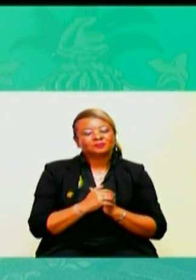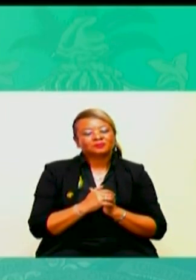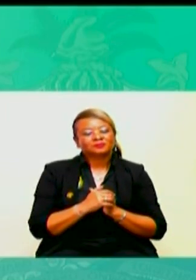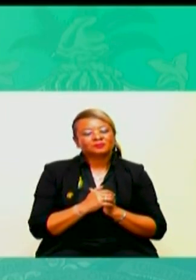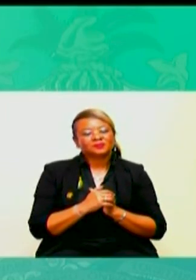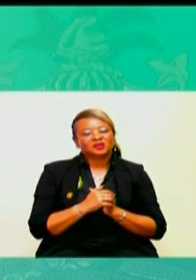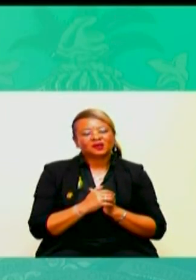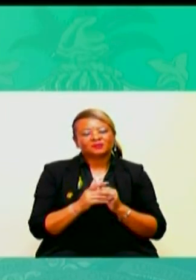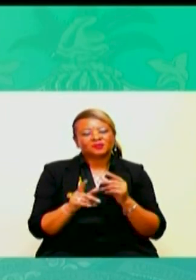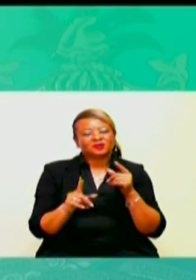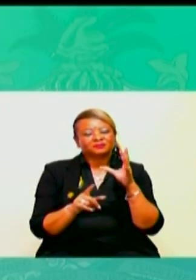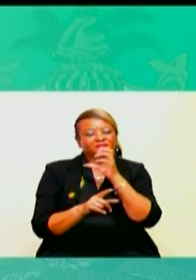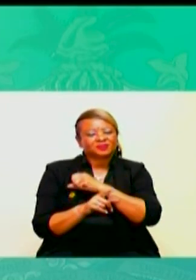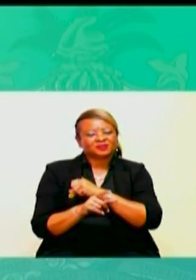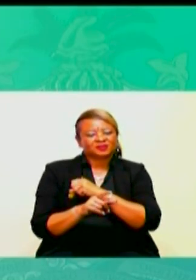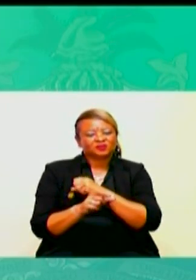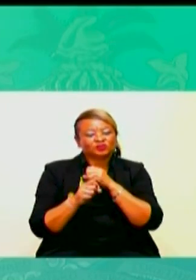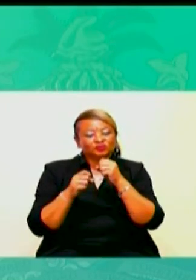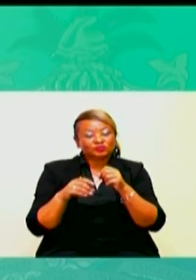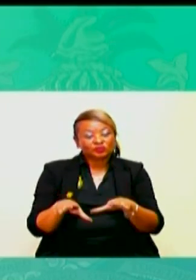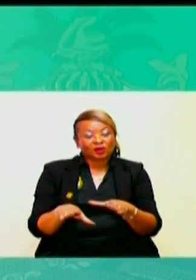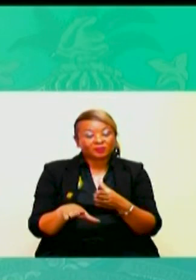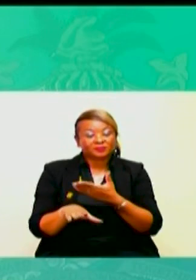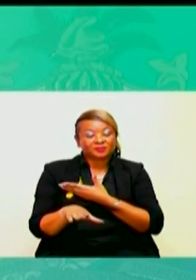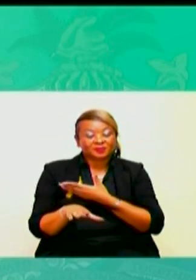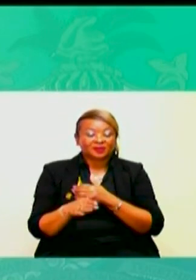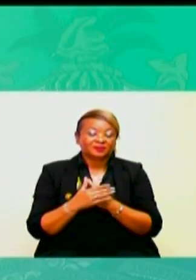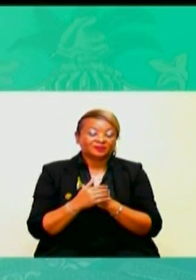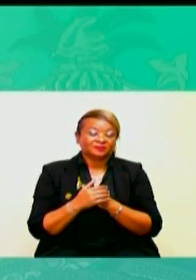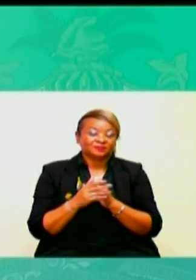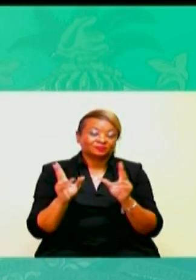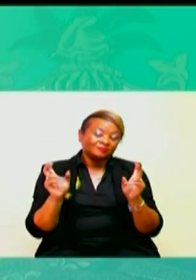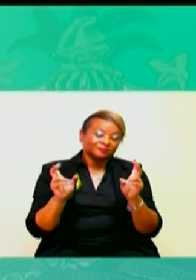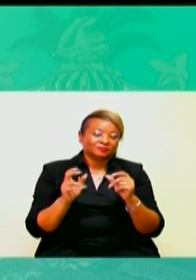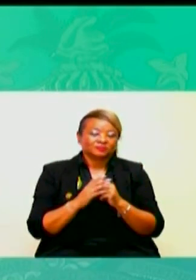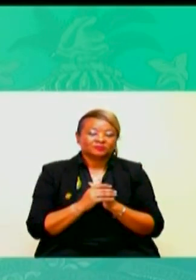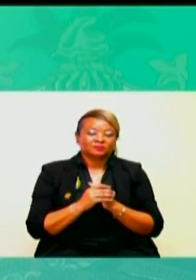I'm missing no point. You dropped the baby. Table the red book.